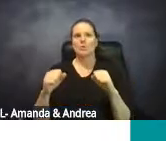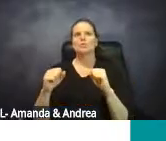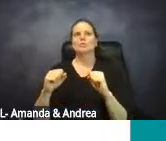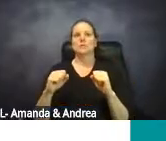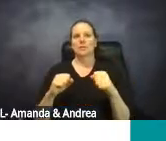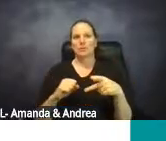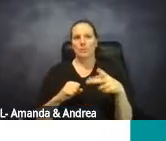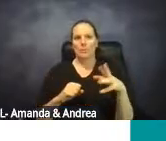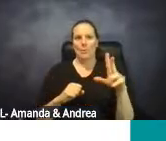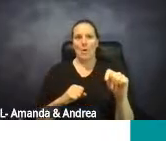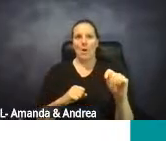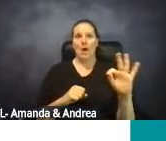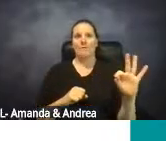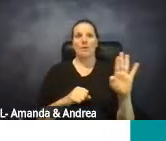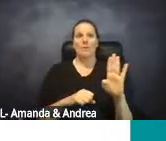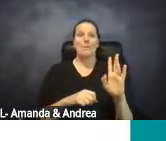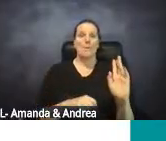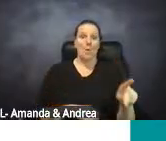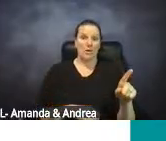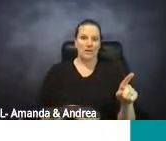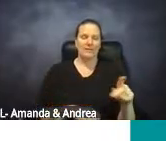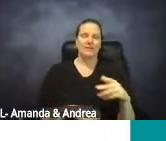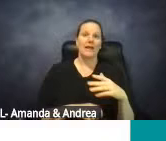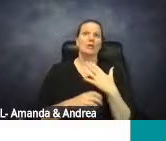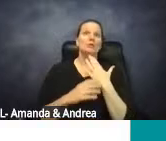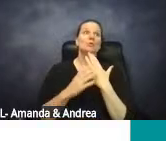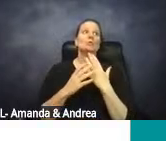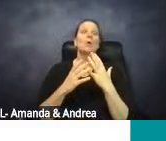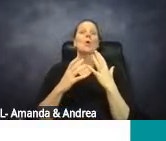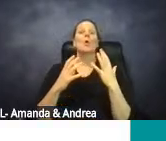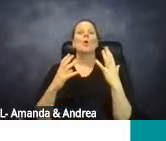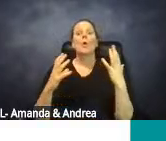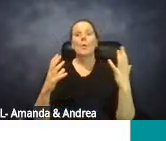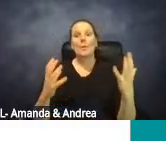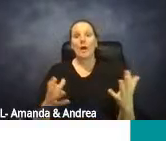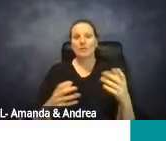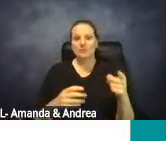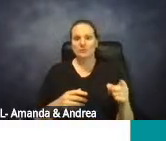of Portland. Thank you so much, Port of Portland, for their generous